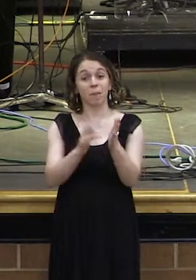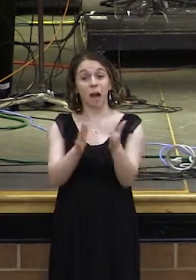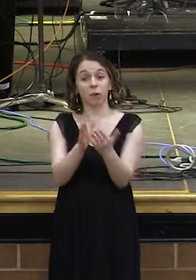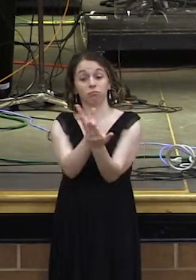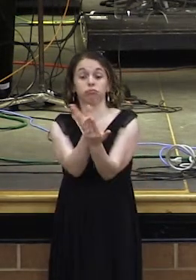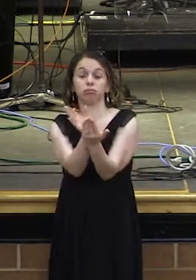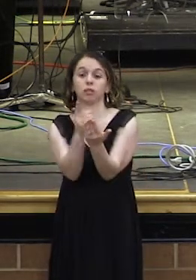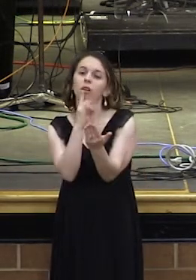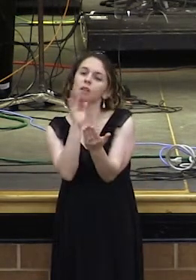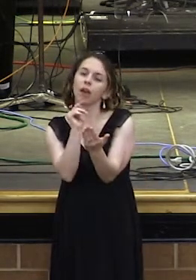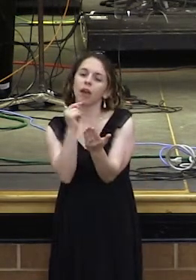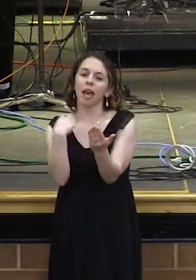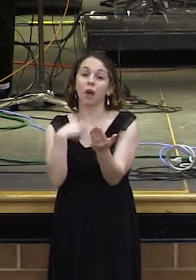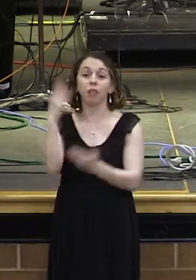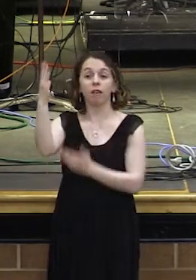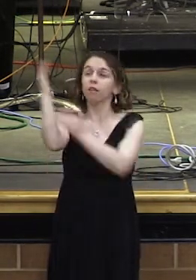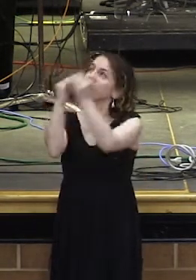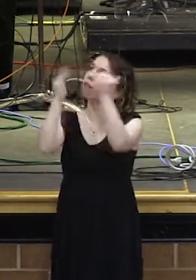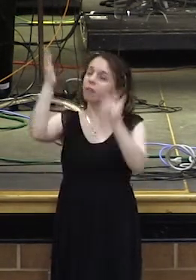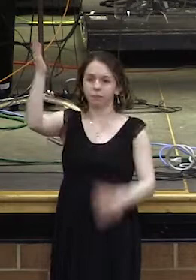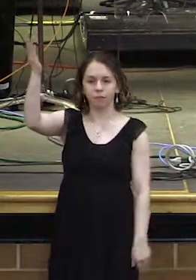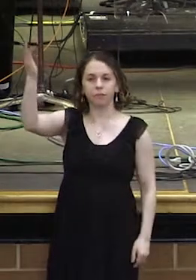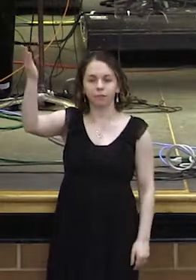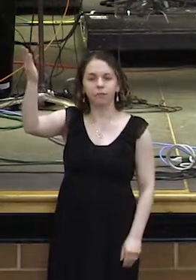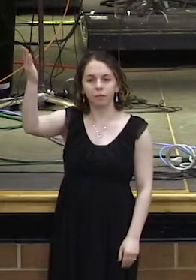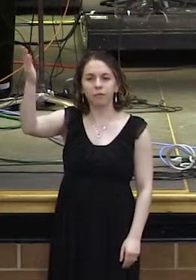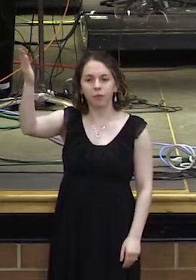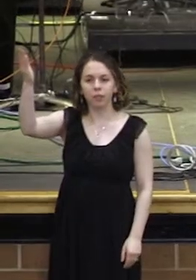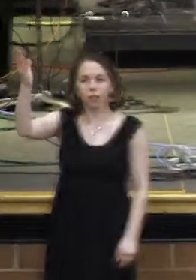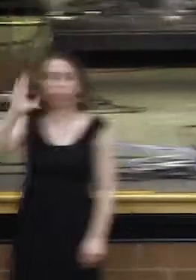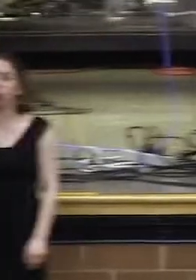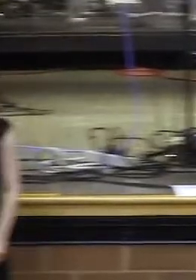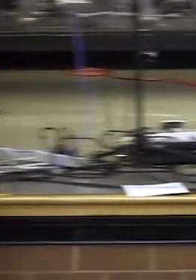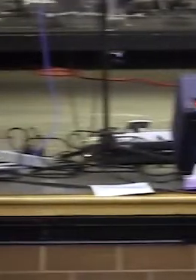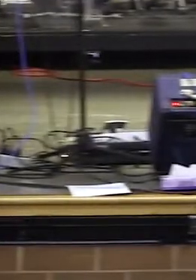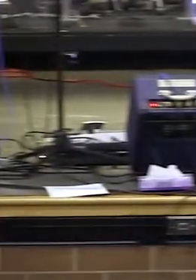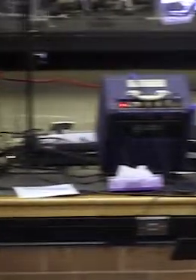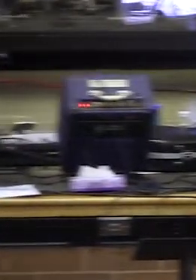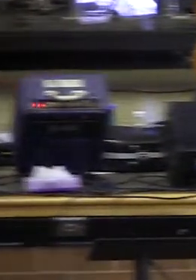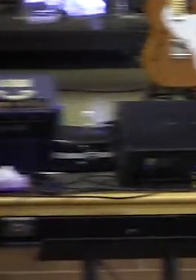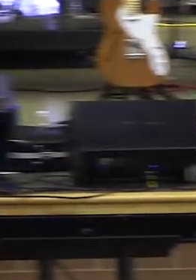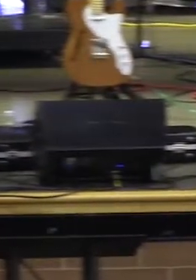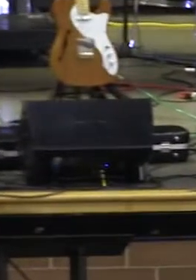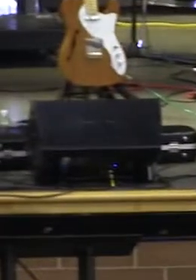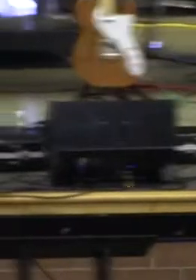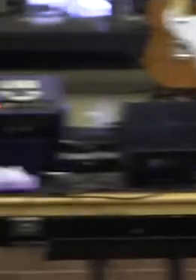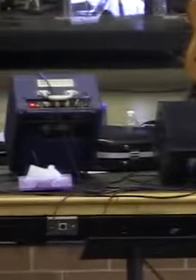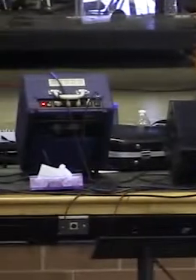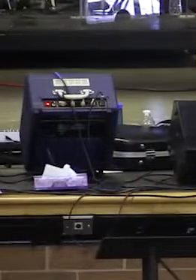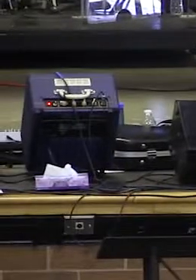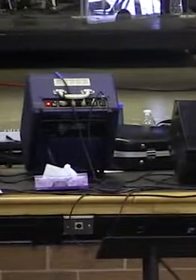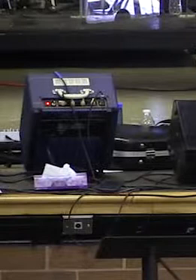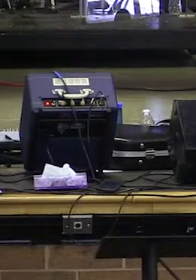Hallelujah and then it talks about him giving us the Morning Star everybody say Morning Star do you know what the